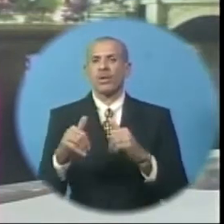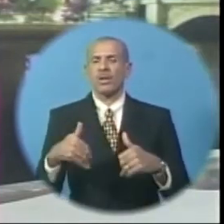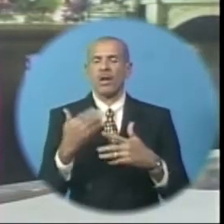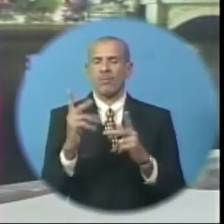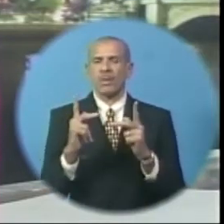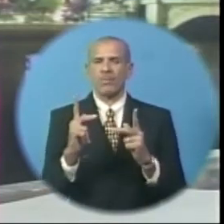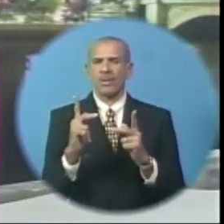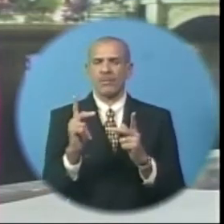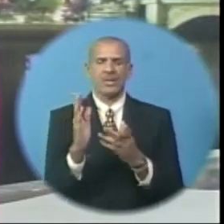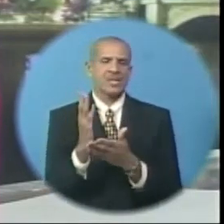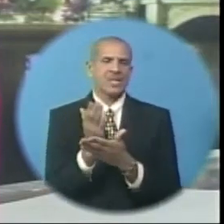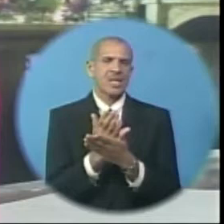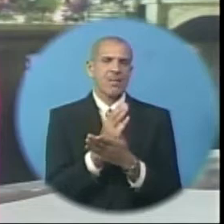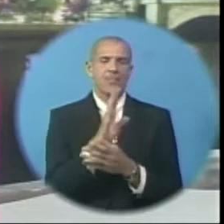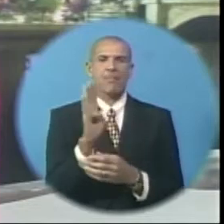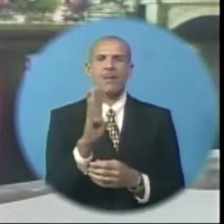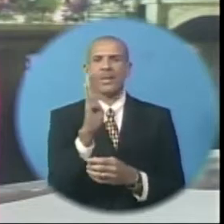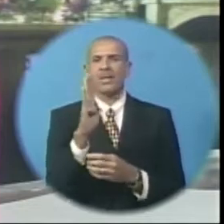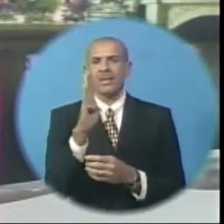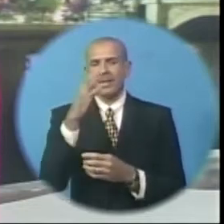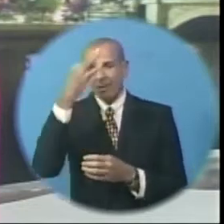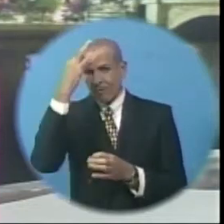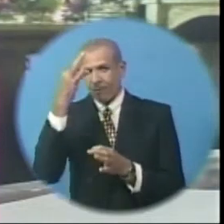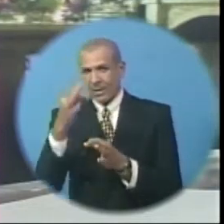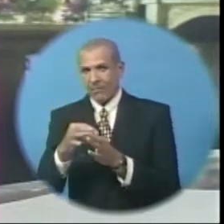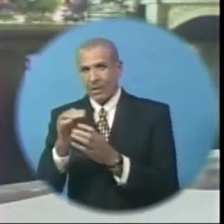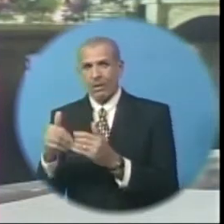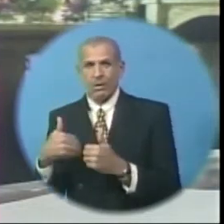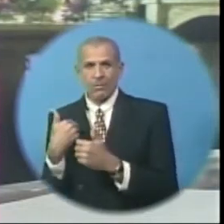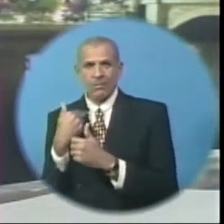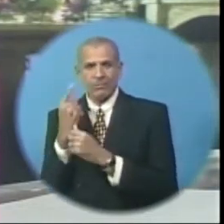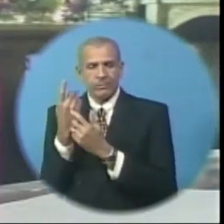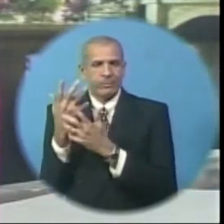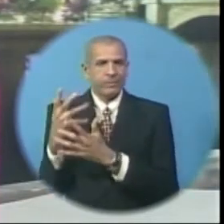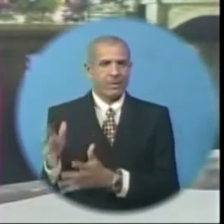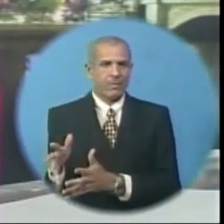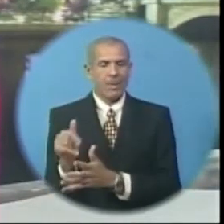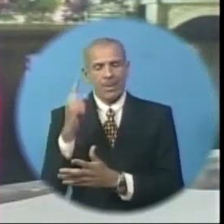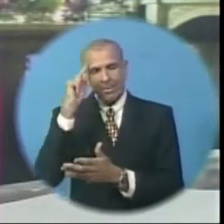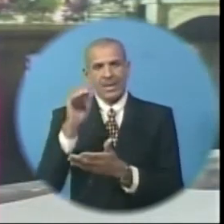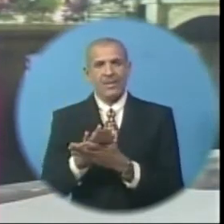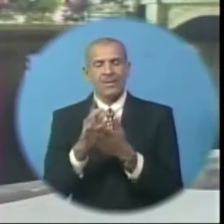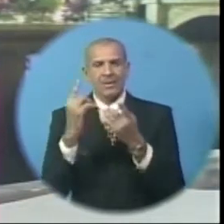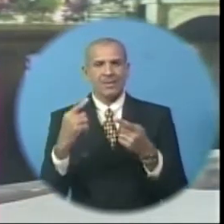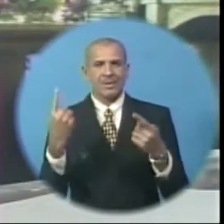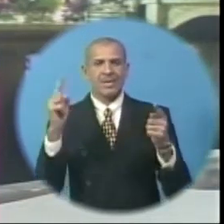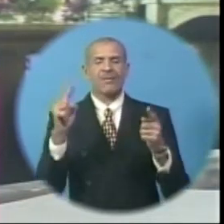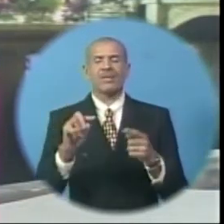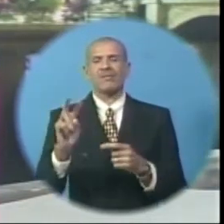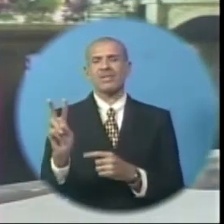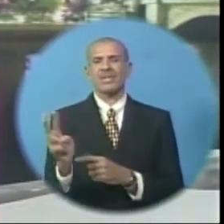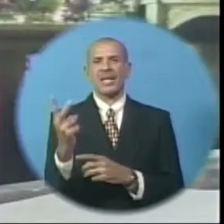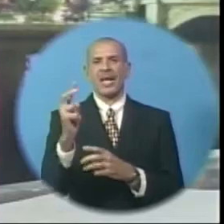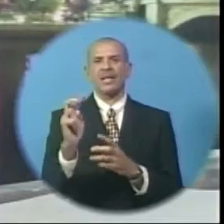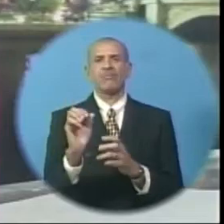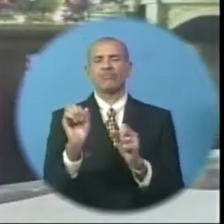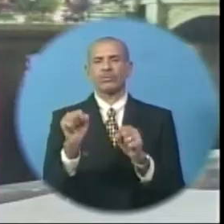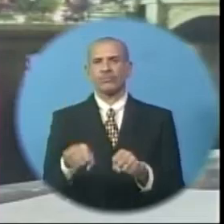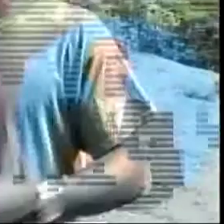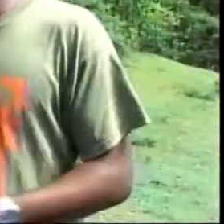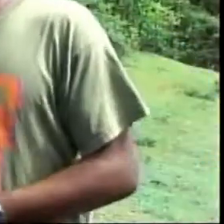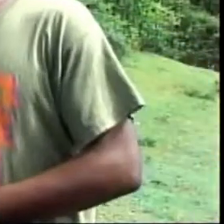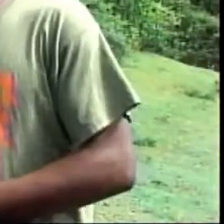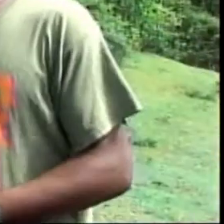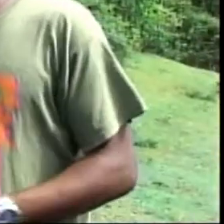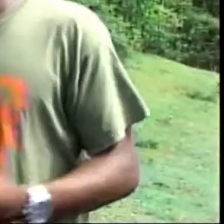some Barbadians who are losing faith in the youth, but he believes the youth can excel if given a second chance. They're